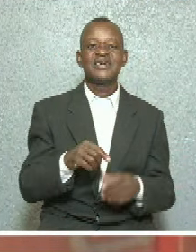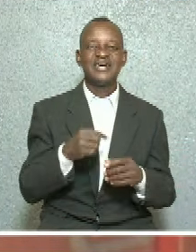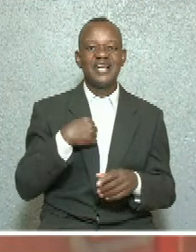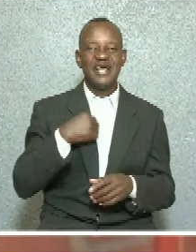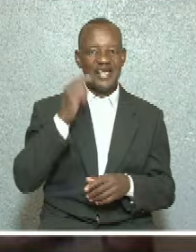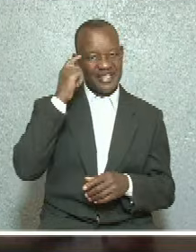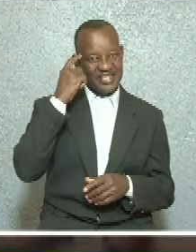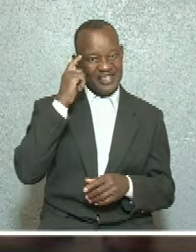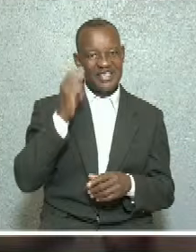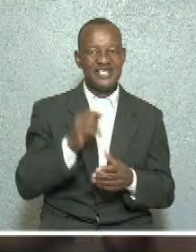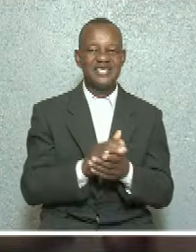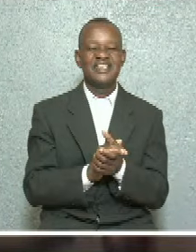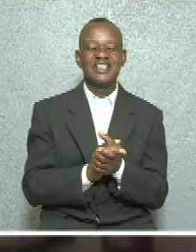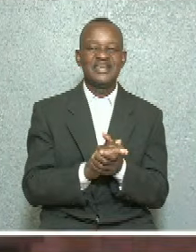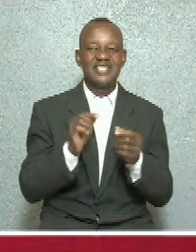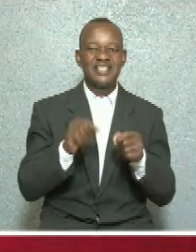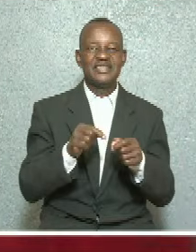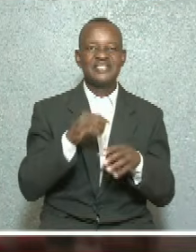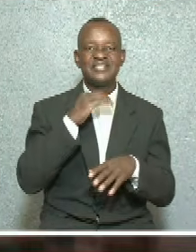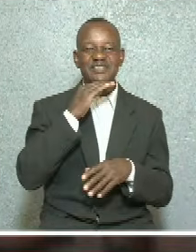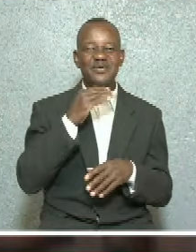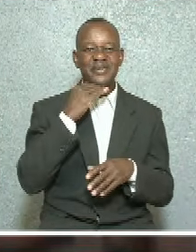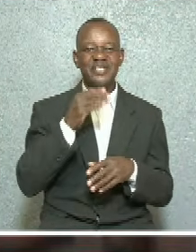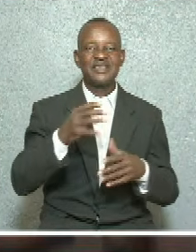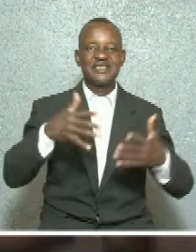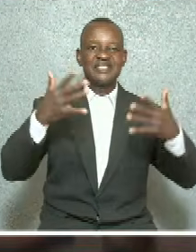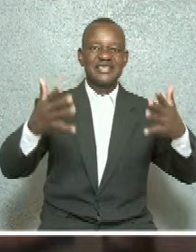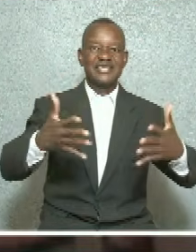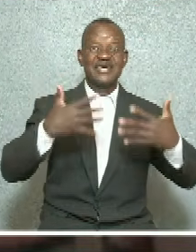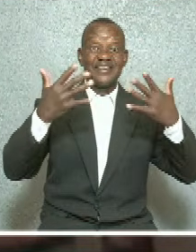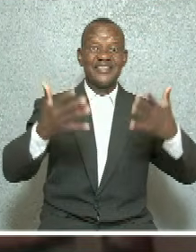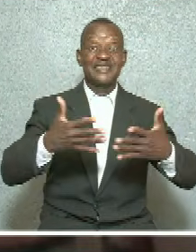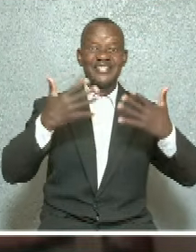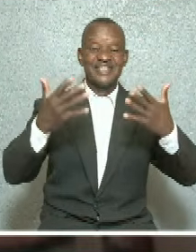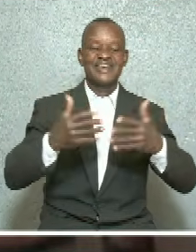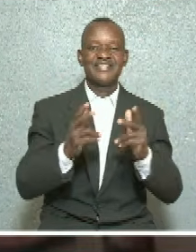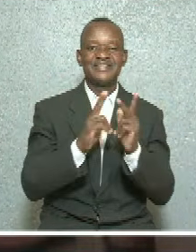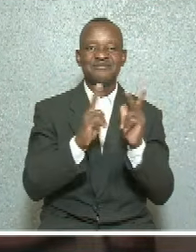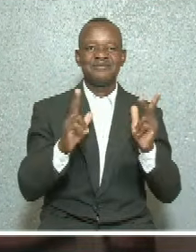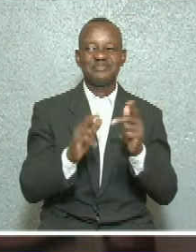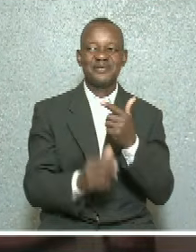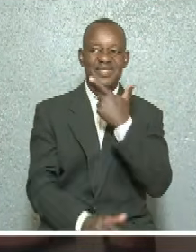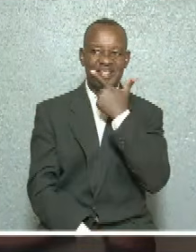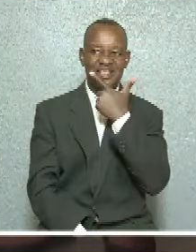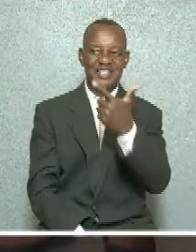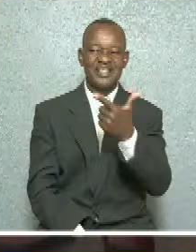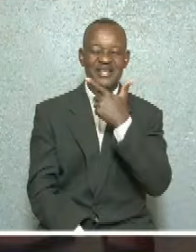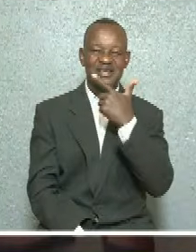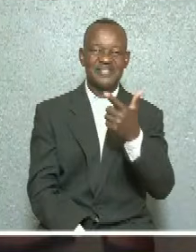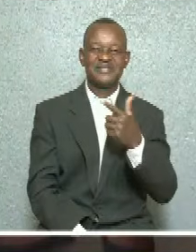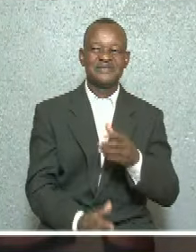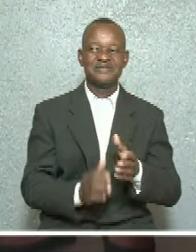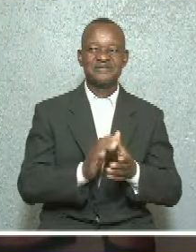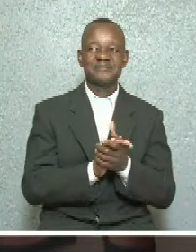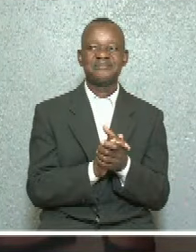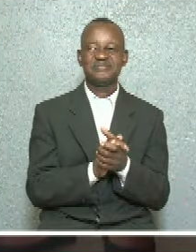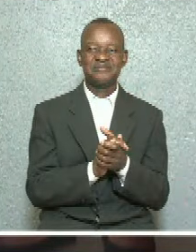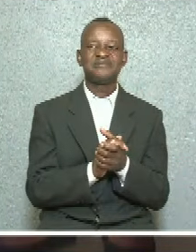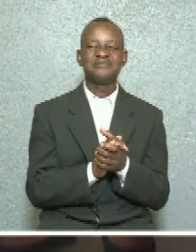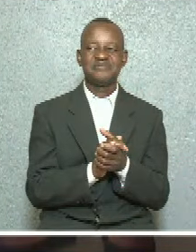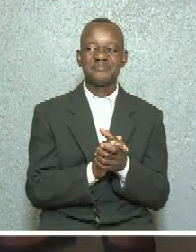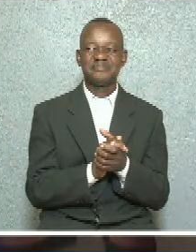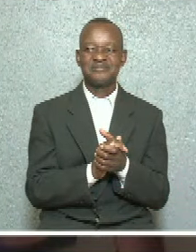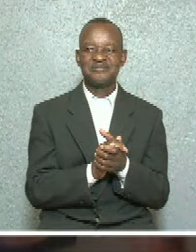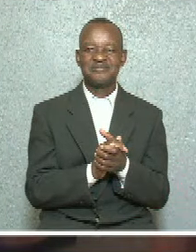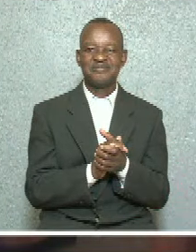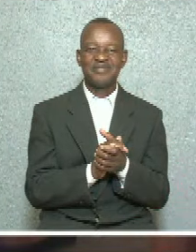Thank you. I think Sophia is trying to be a little bit